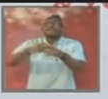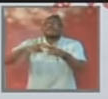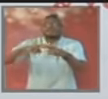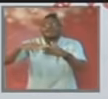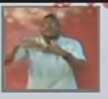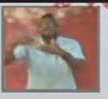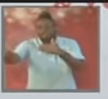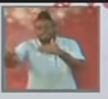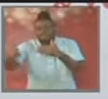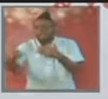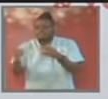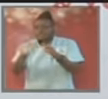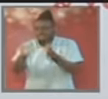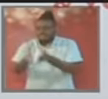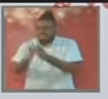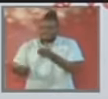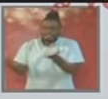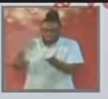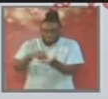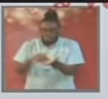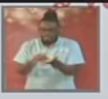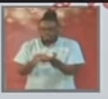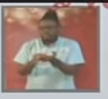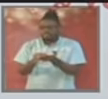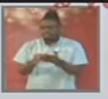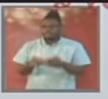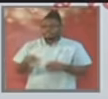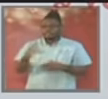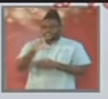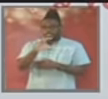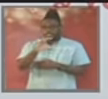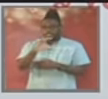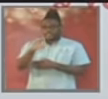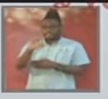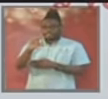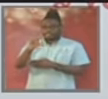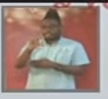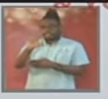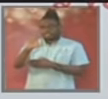begin this morning with CNC3, please.